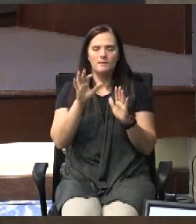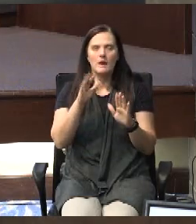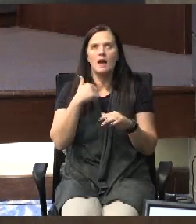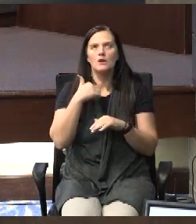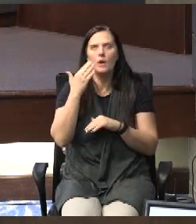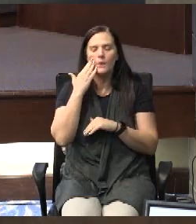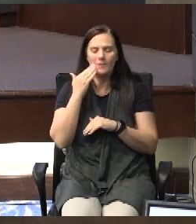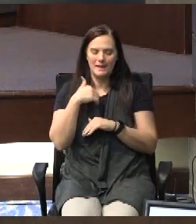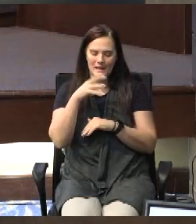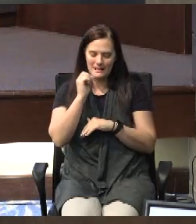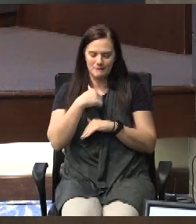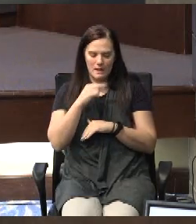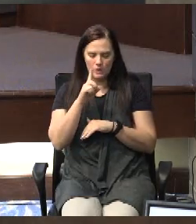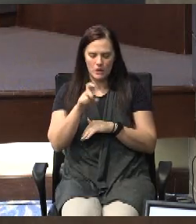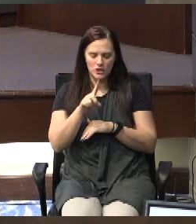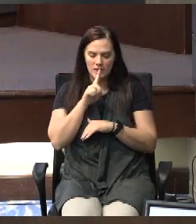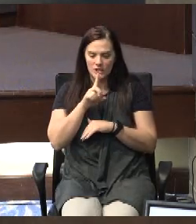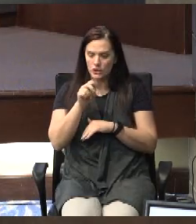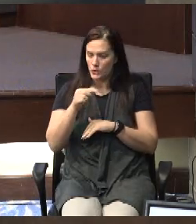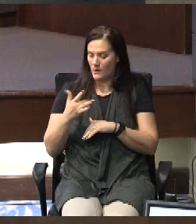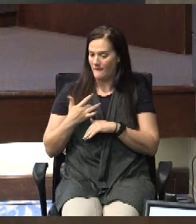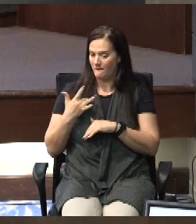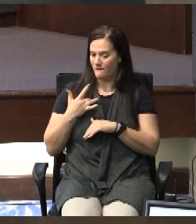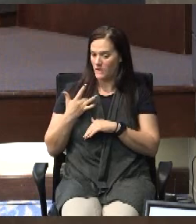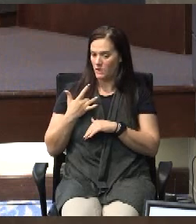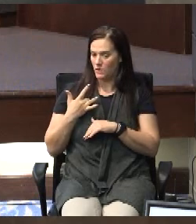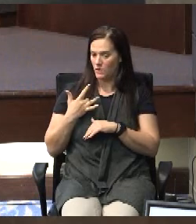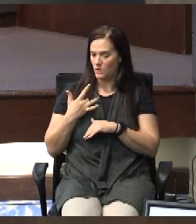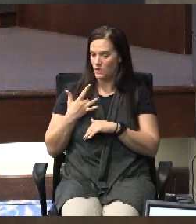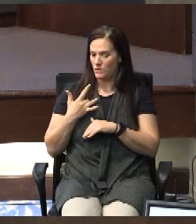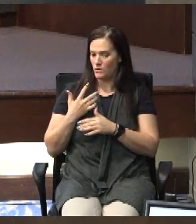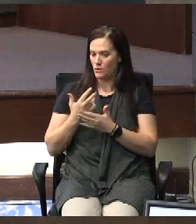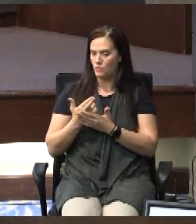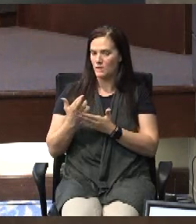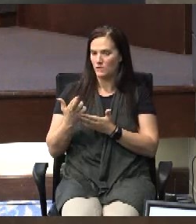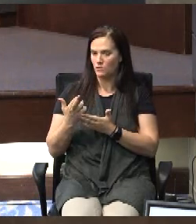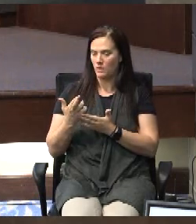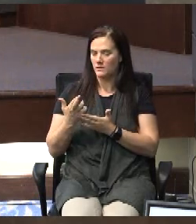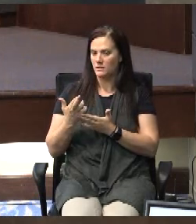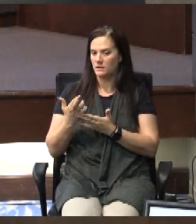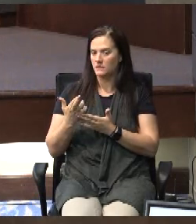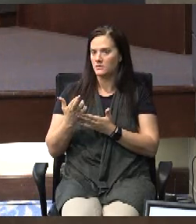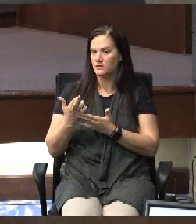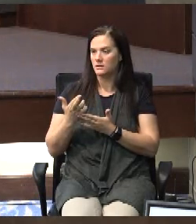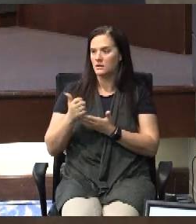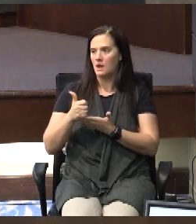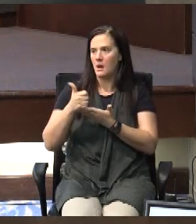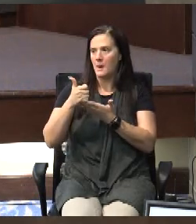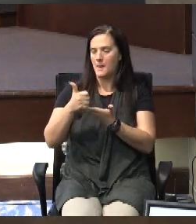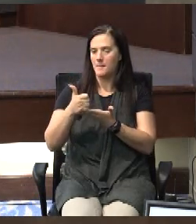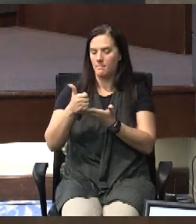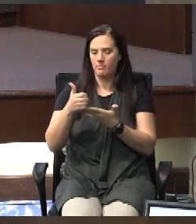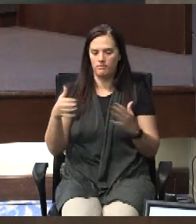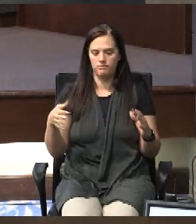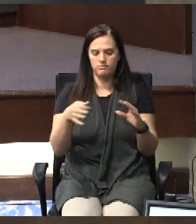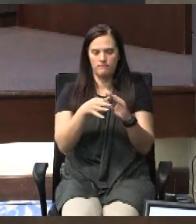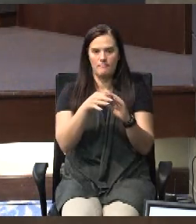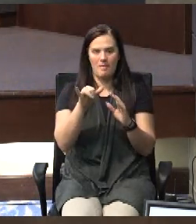that, so I guess my question is, do you feel resourced to help bridge that